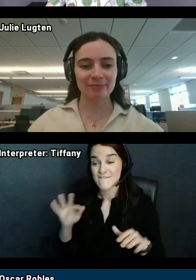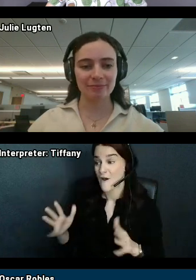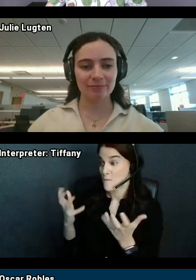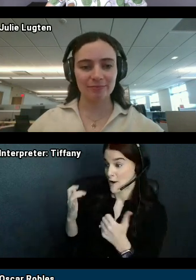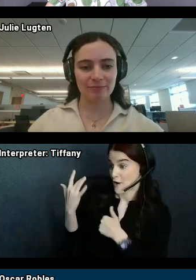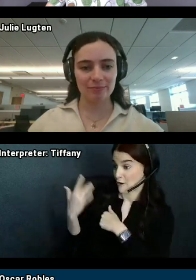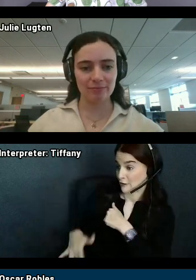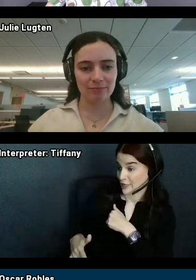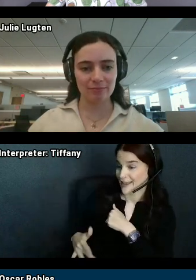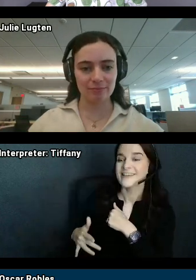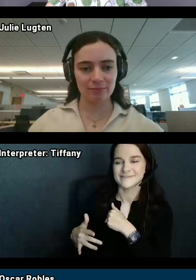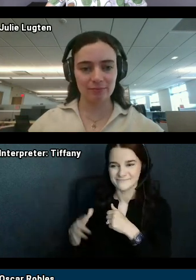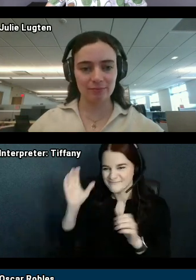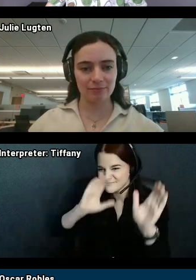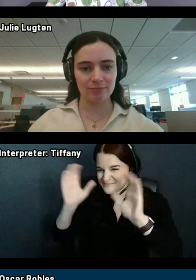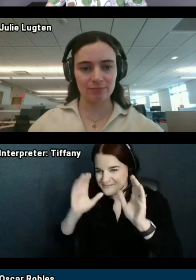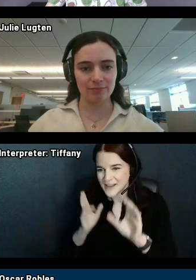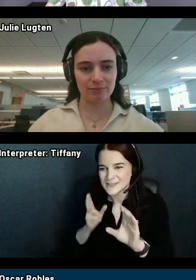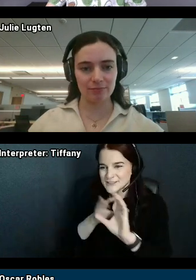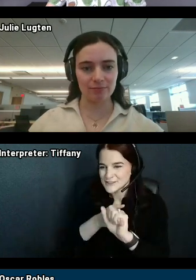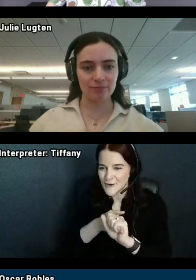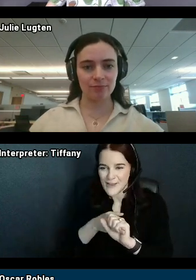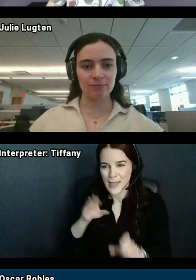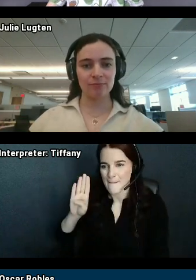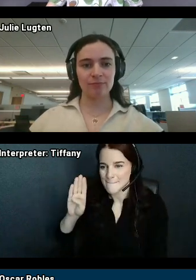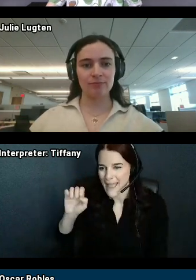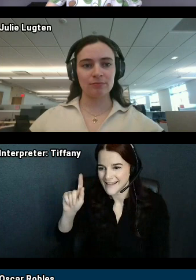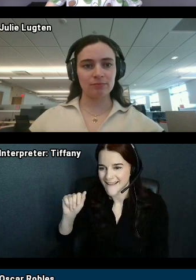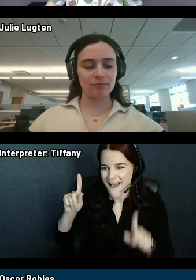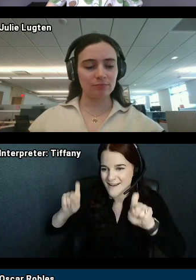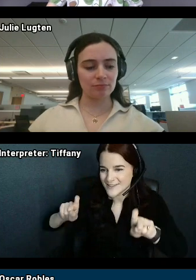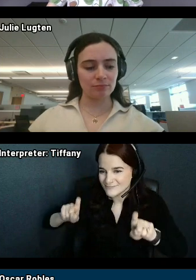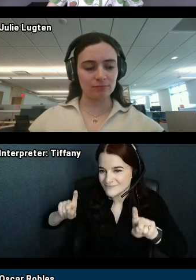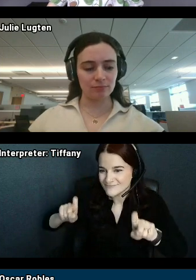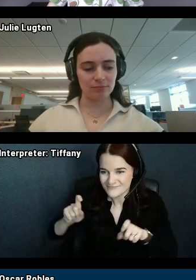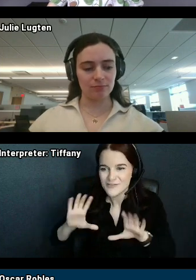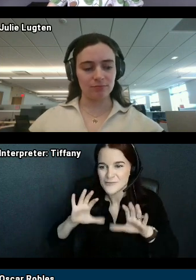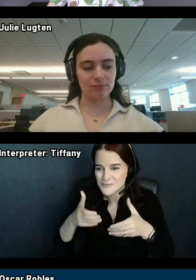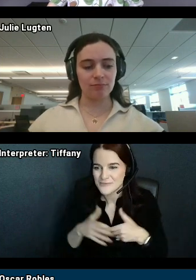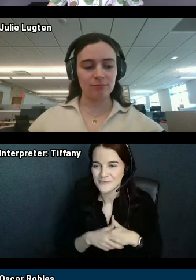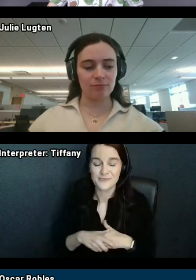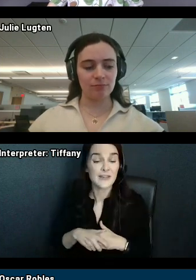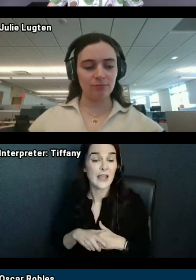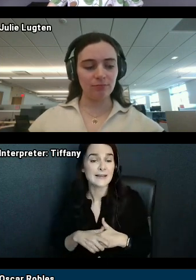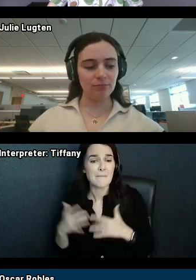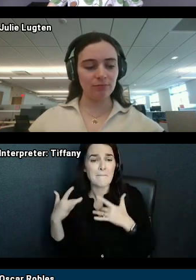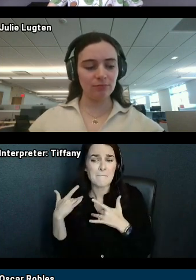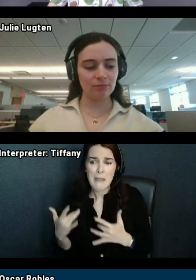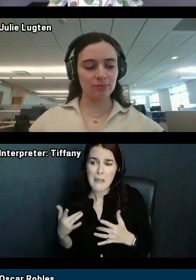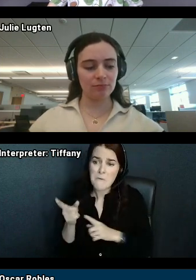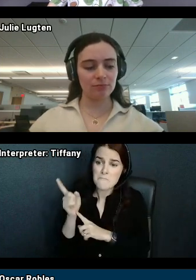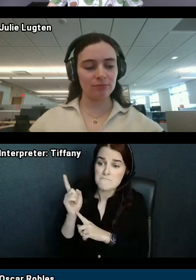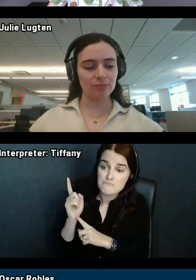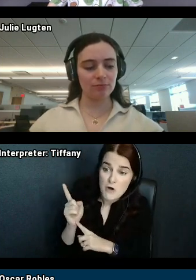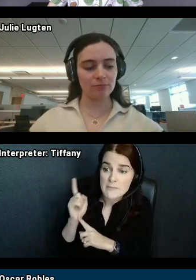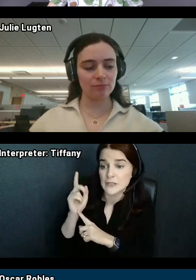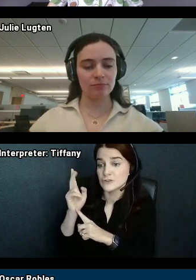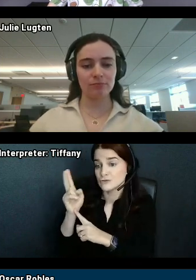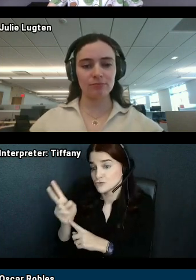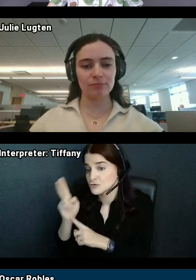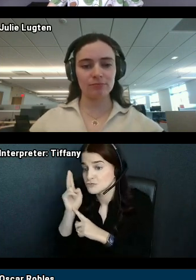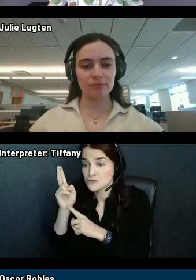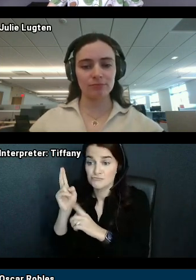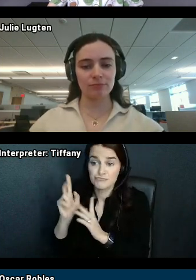it, join the beta. And then it usually takes a minute or two for you to actually